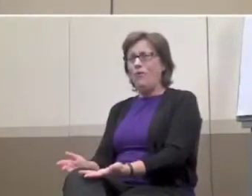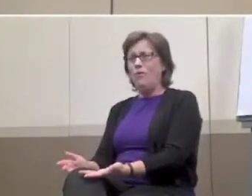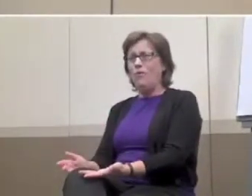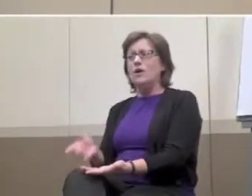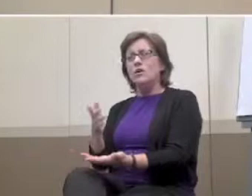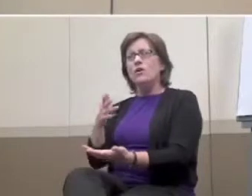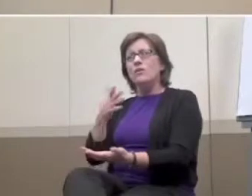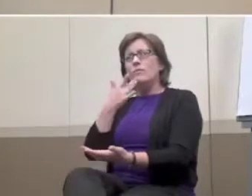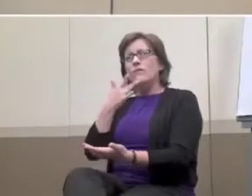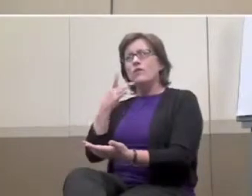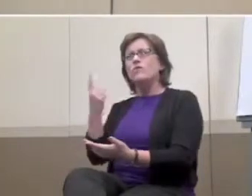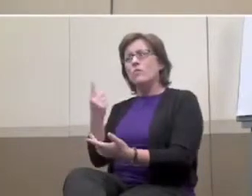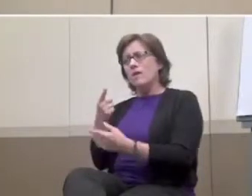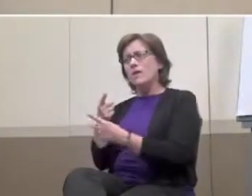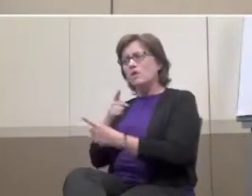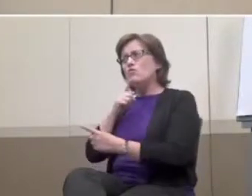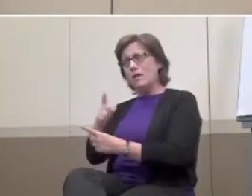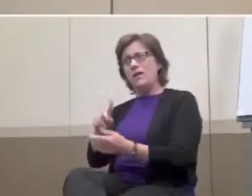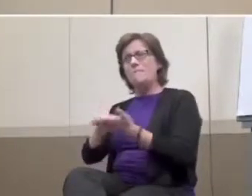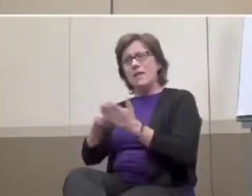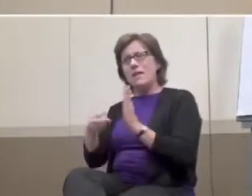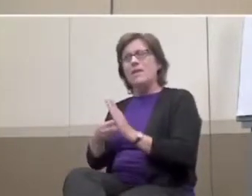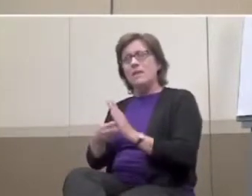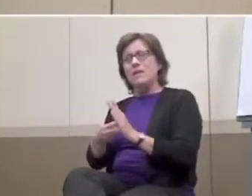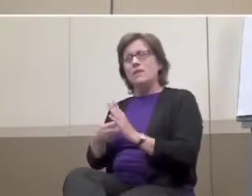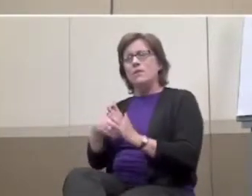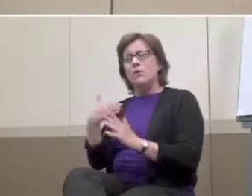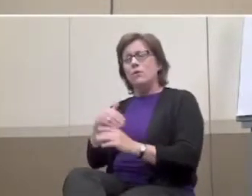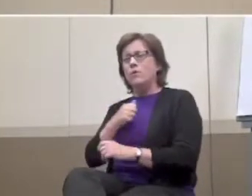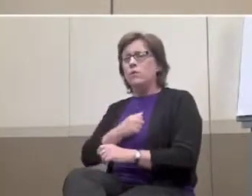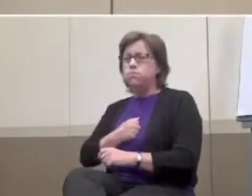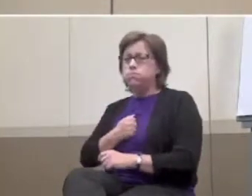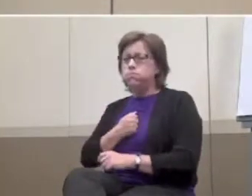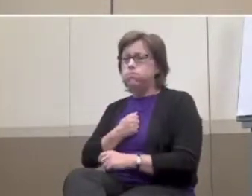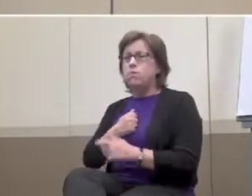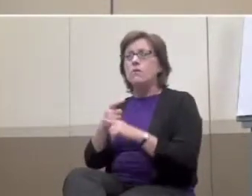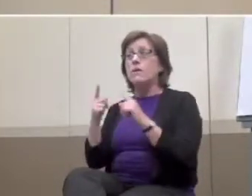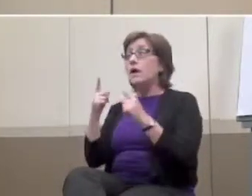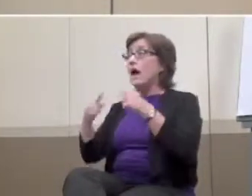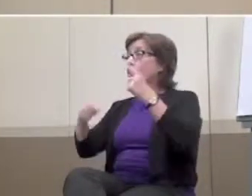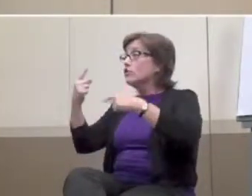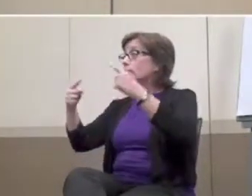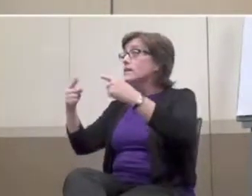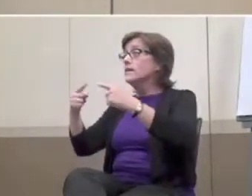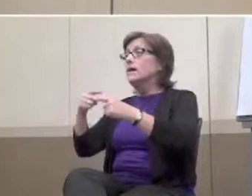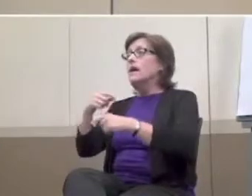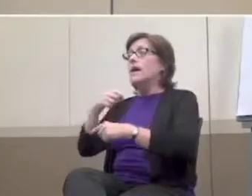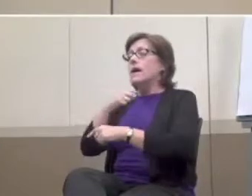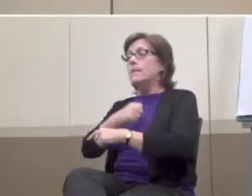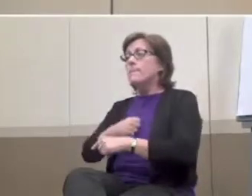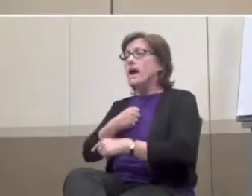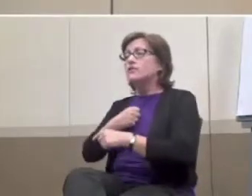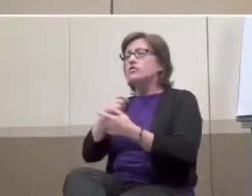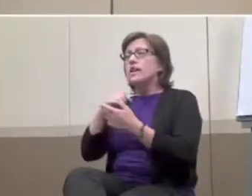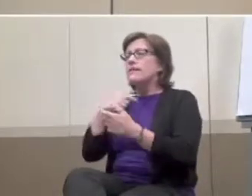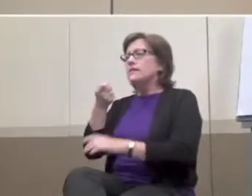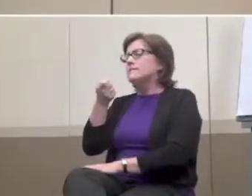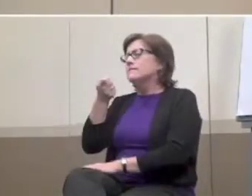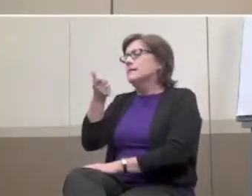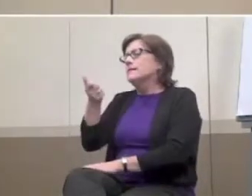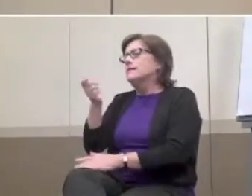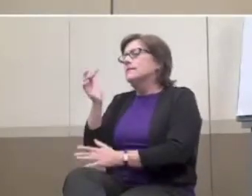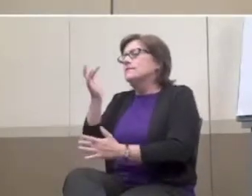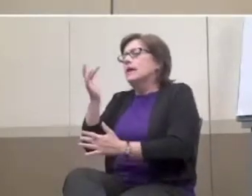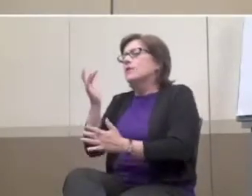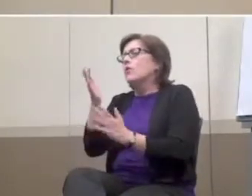have an apology that's heartfelt, right? But in an argument, an apology has a very subtle way of